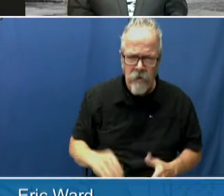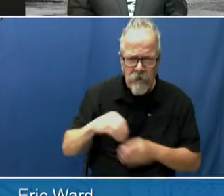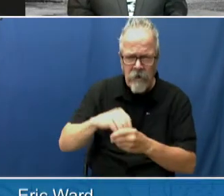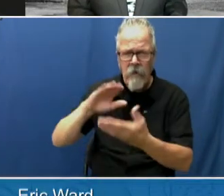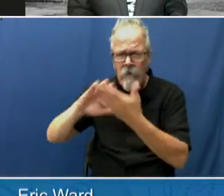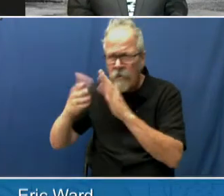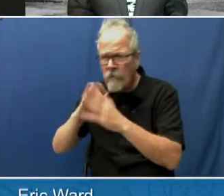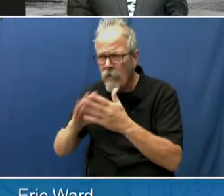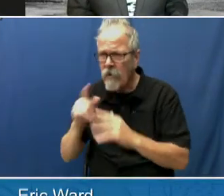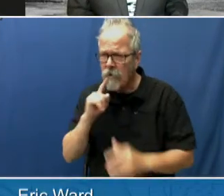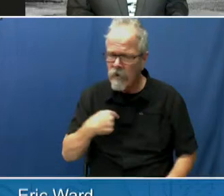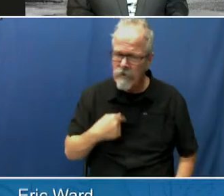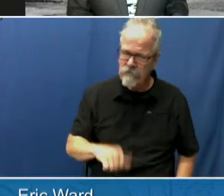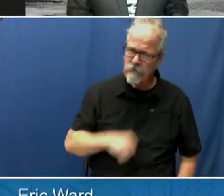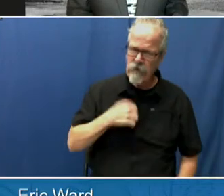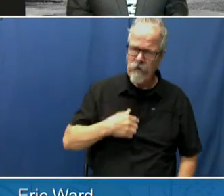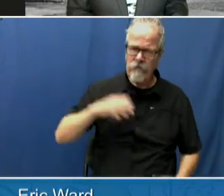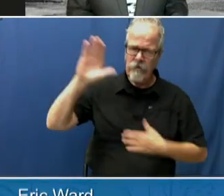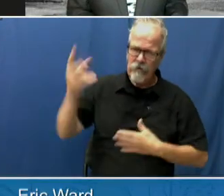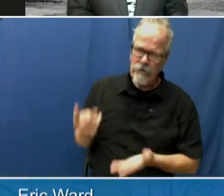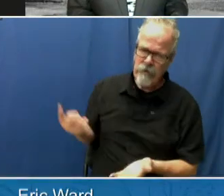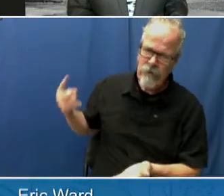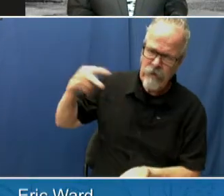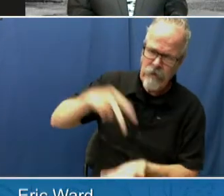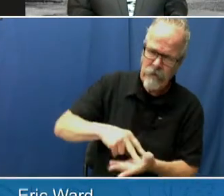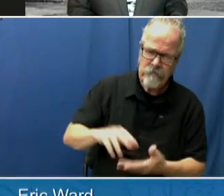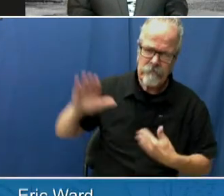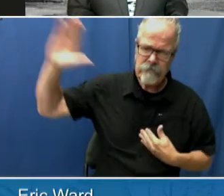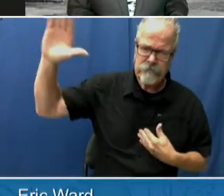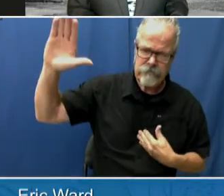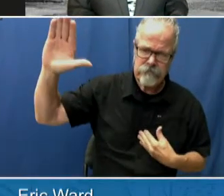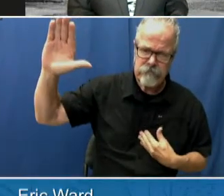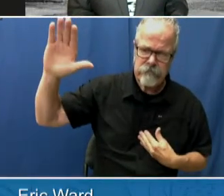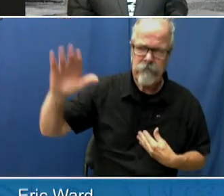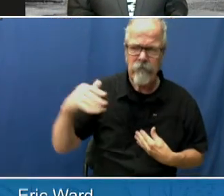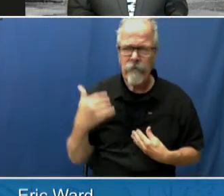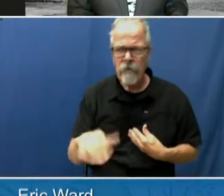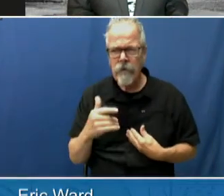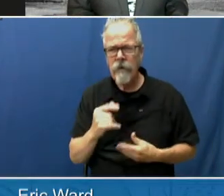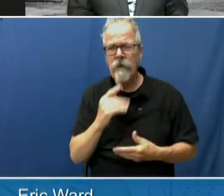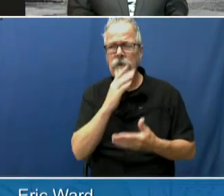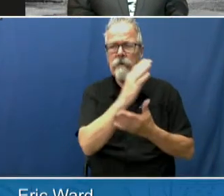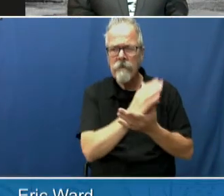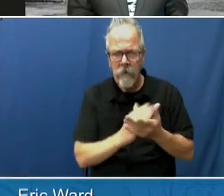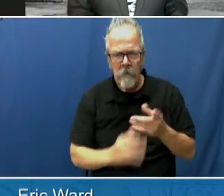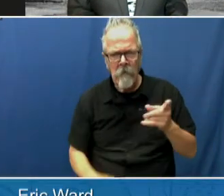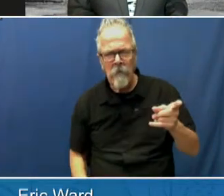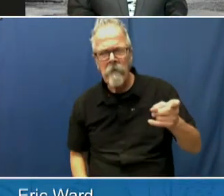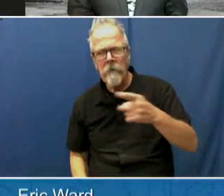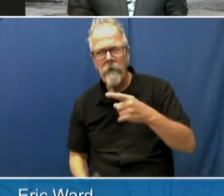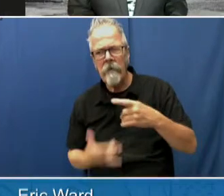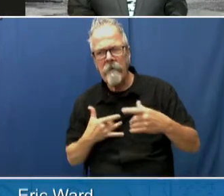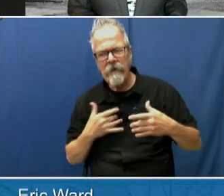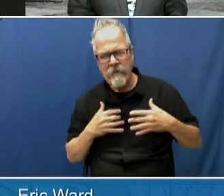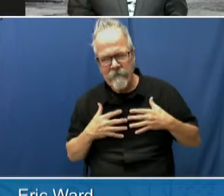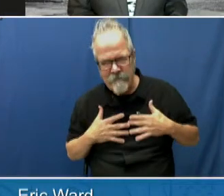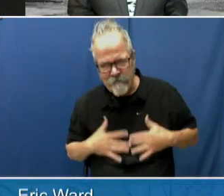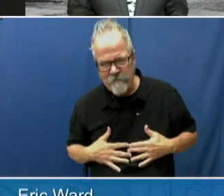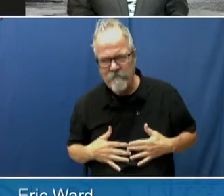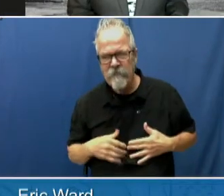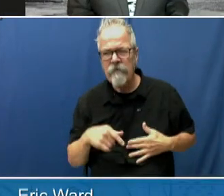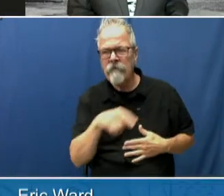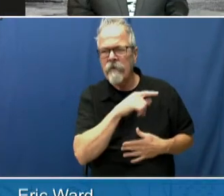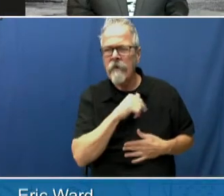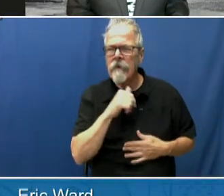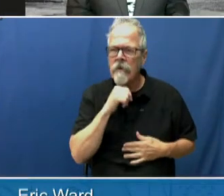today. But I'm also dismayed by those who will be missing from these diverse responses.